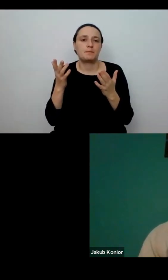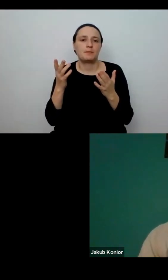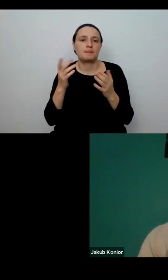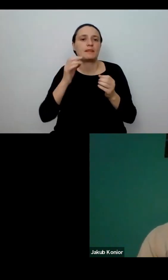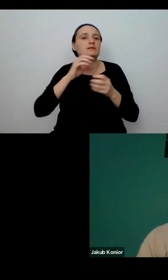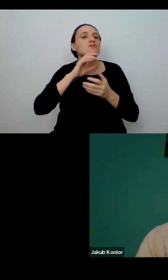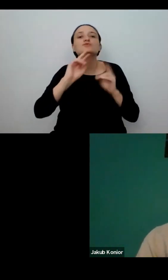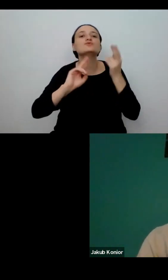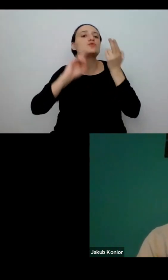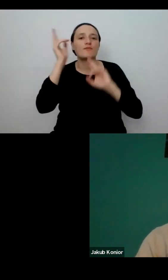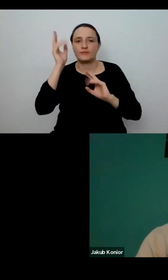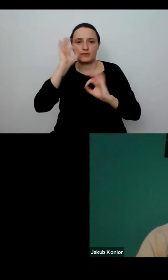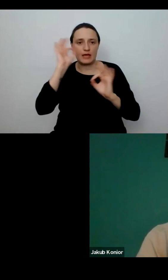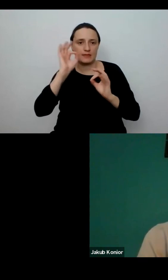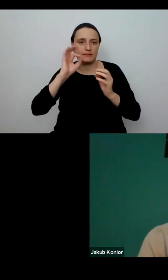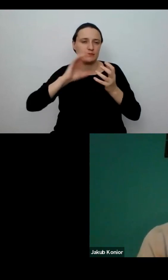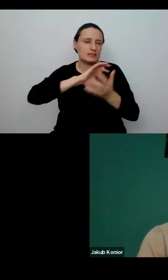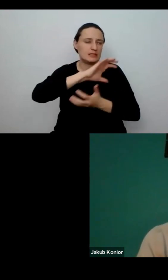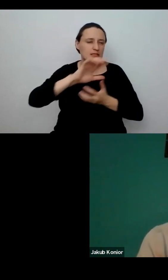think, earliest date is